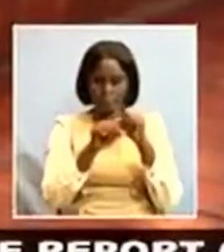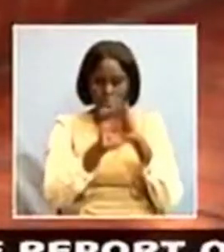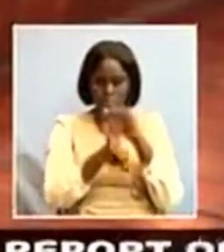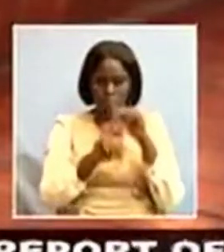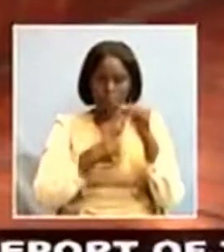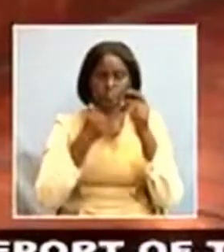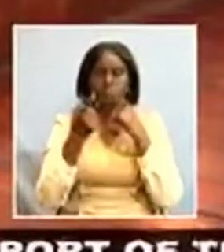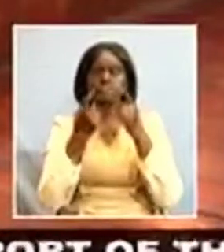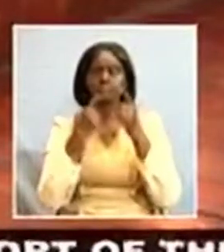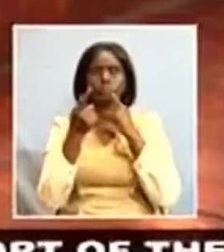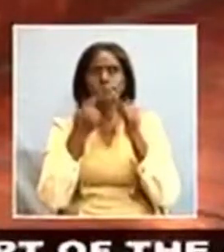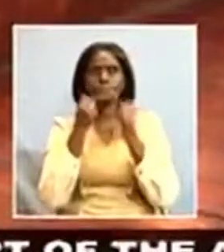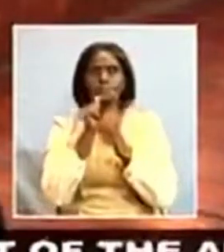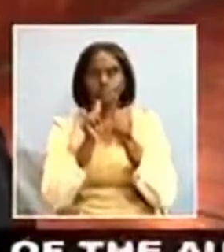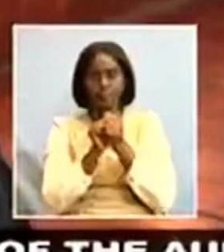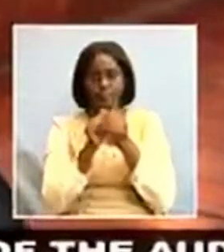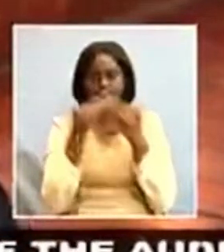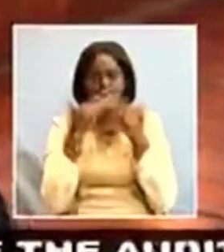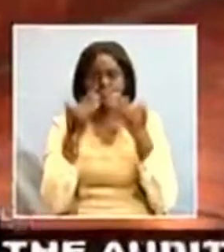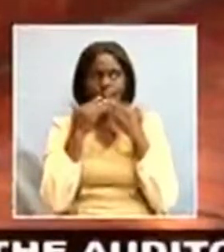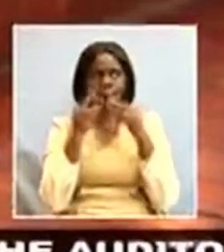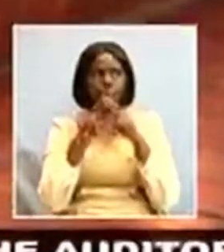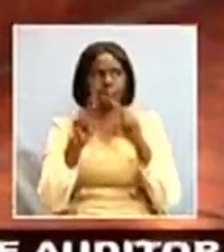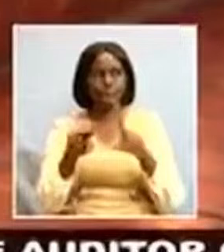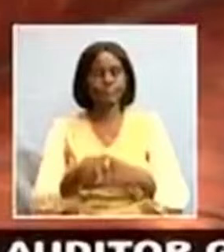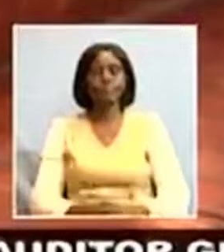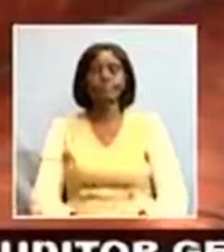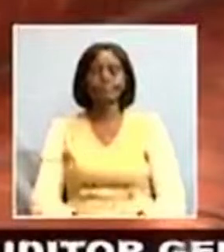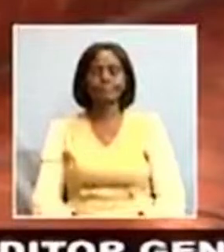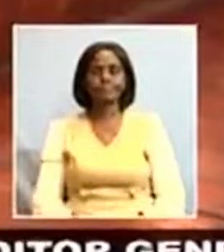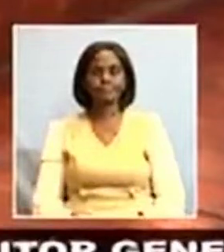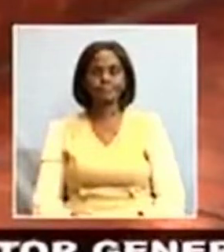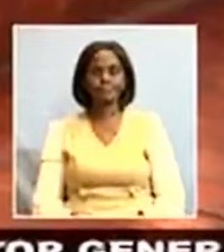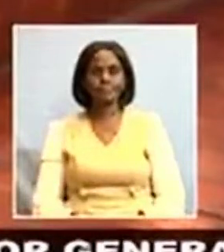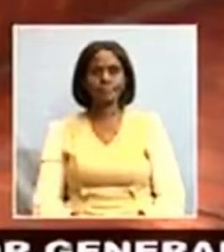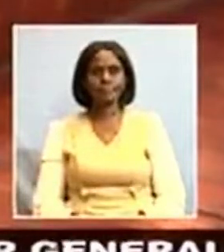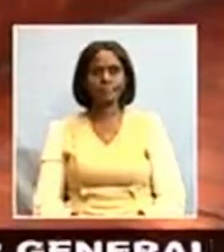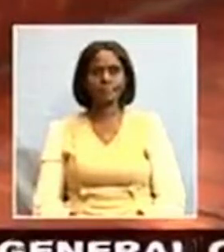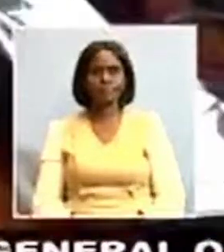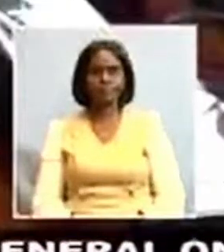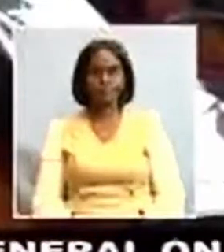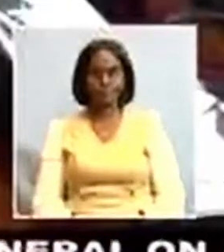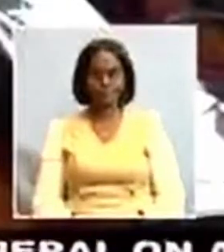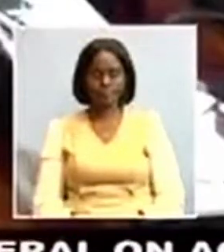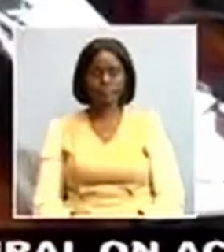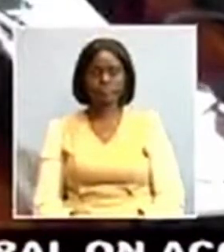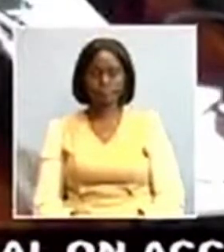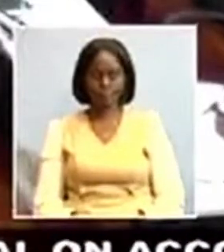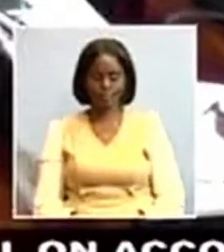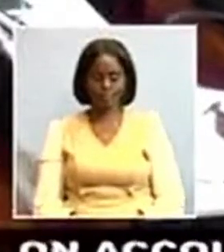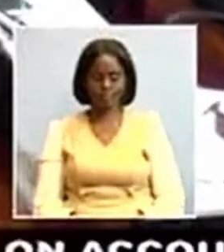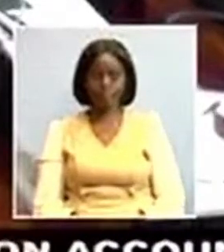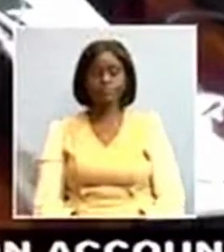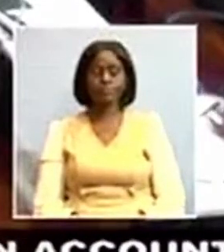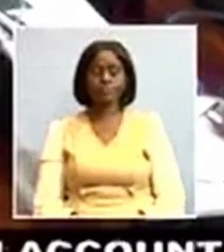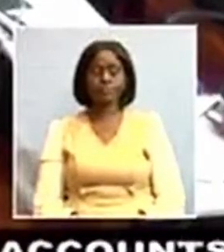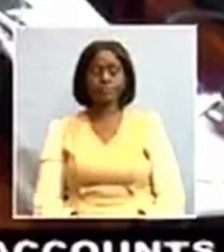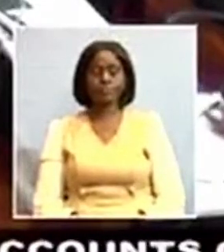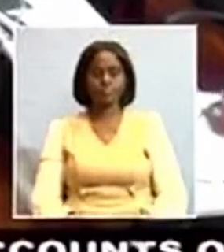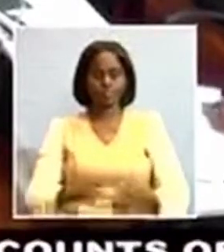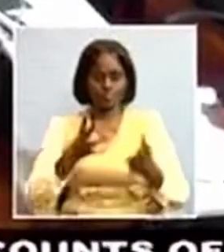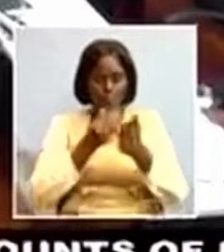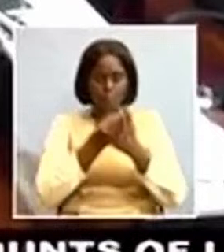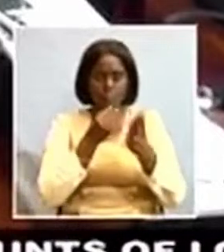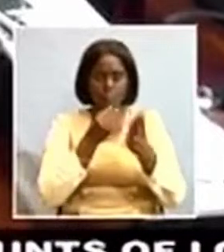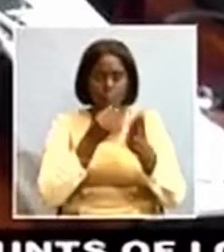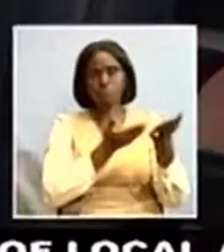about. Thank you, Chair. Okay, therefore I can proceed with my follow-up questions. So the amount brought